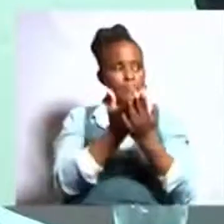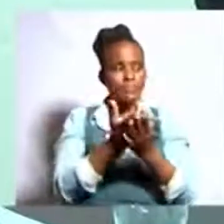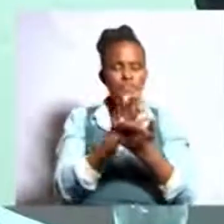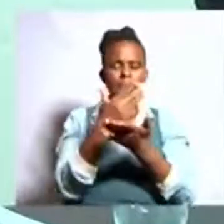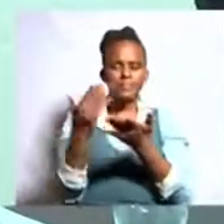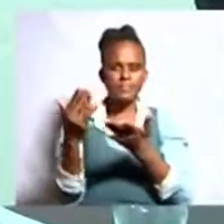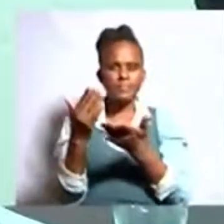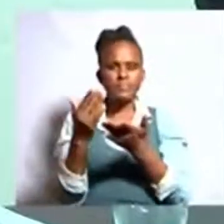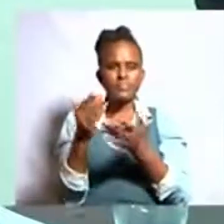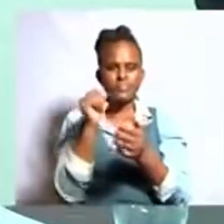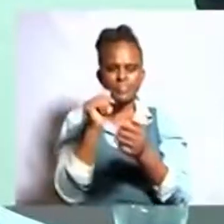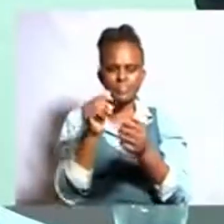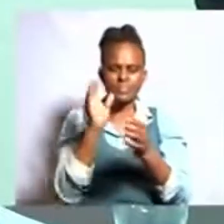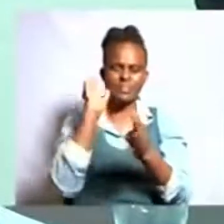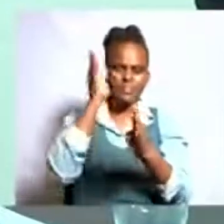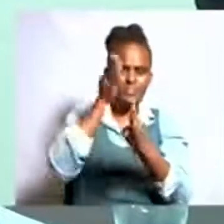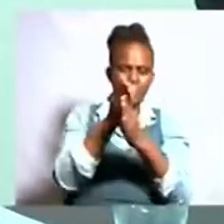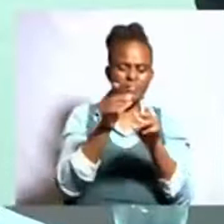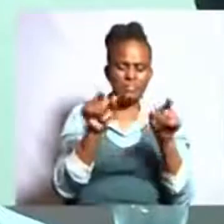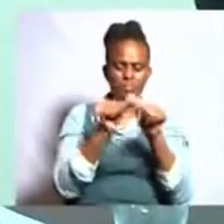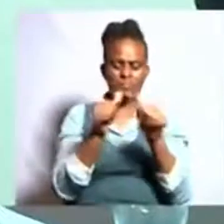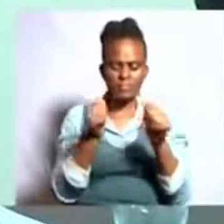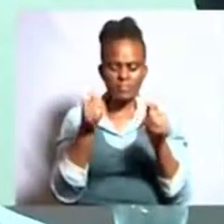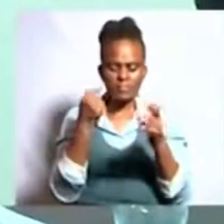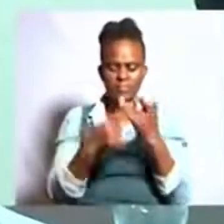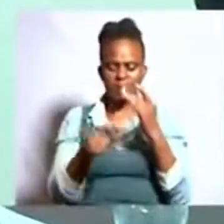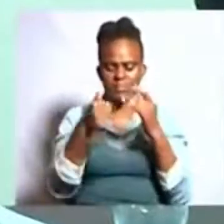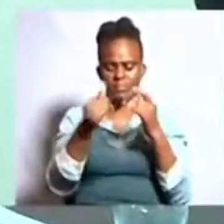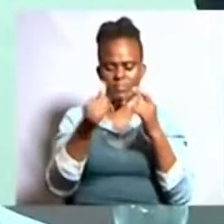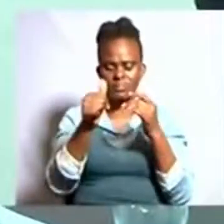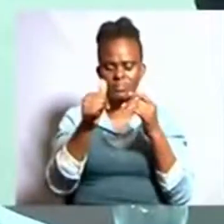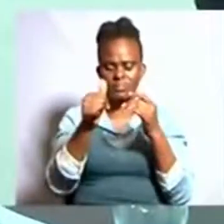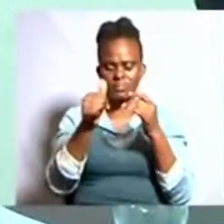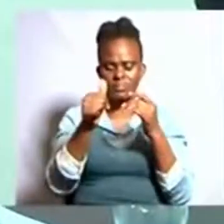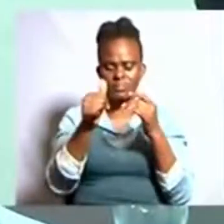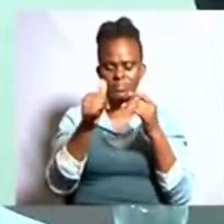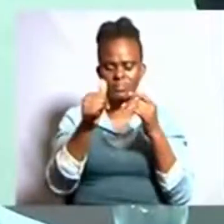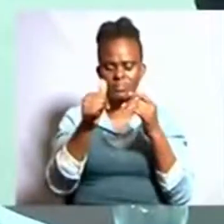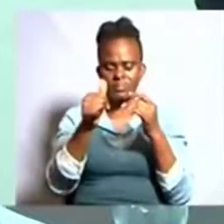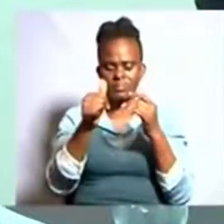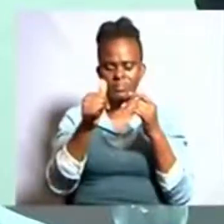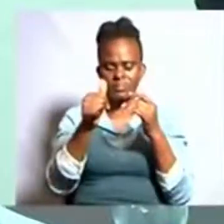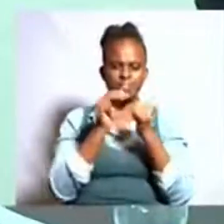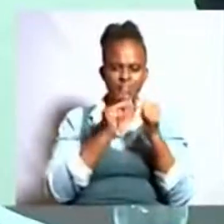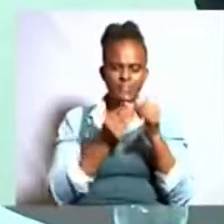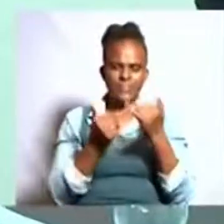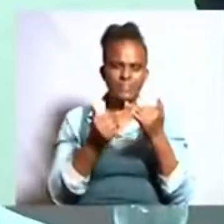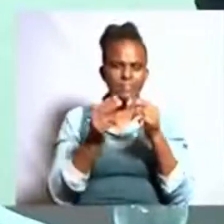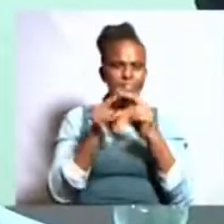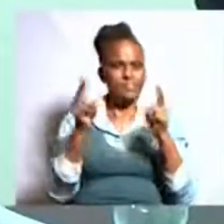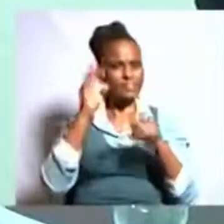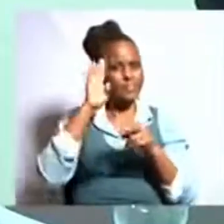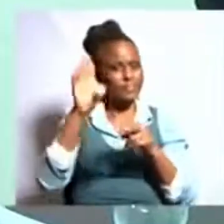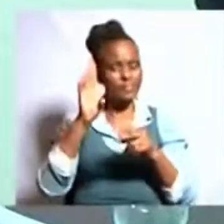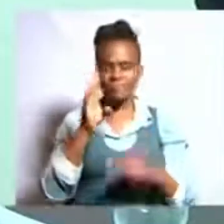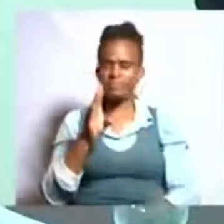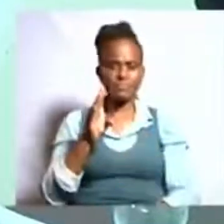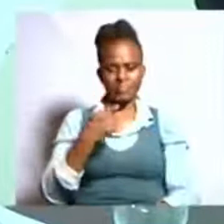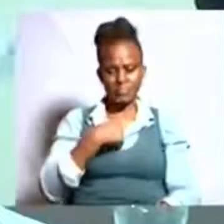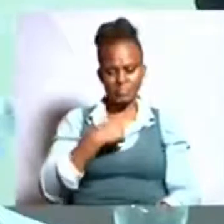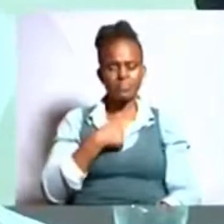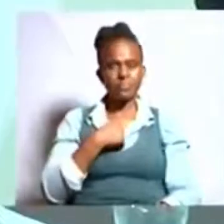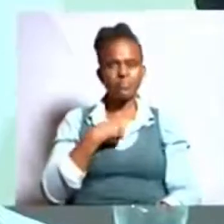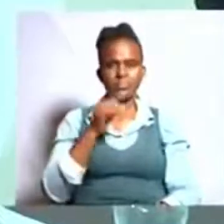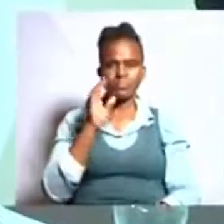something to suit to what they are raising with us? So, sir, I think I would refer